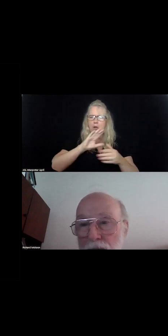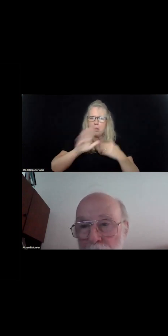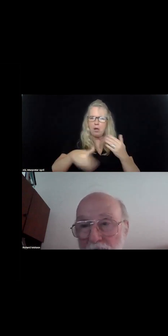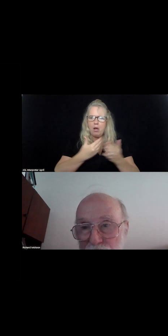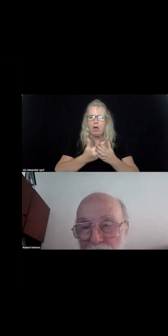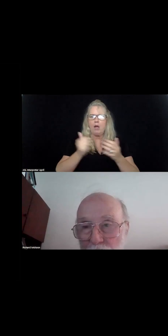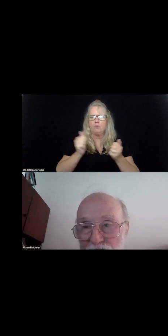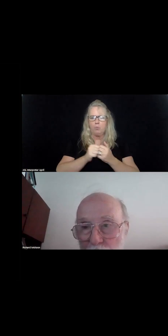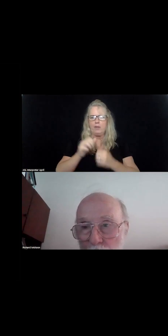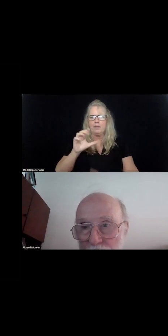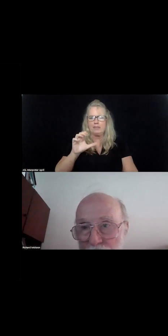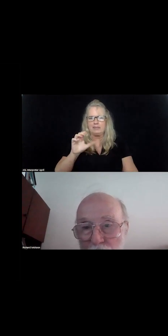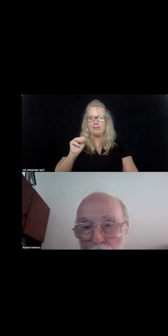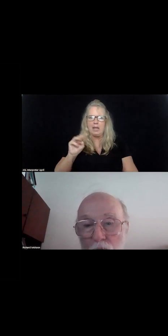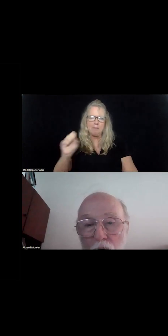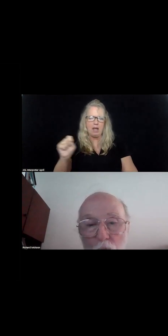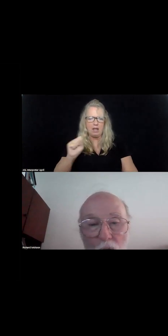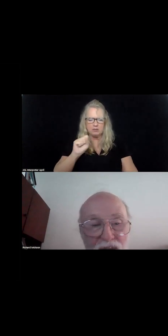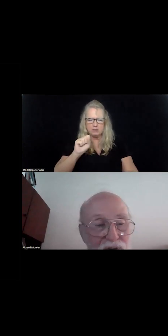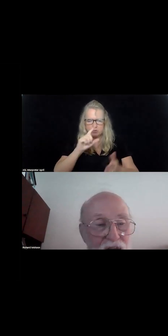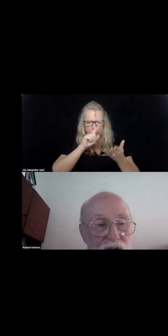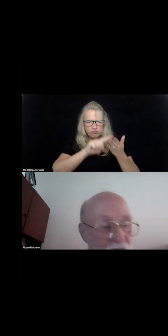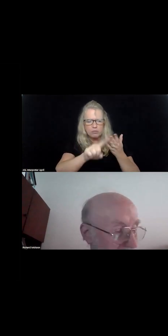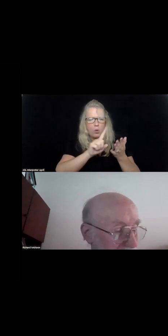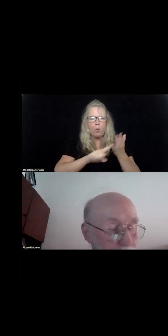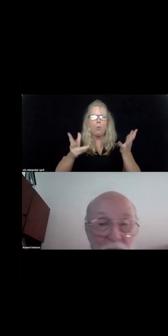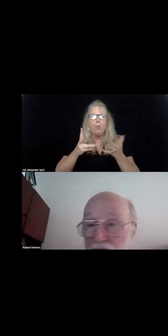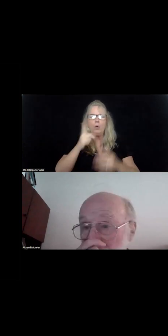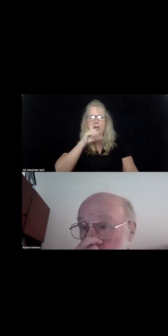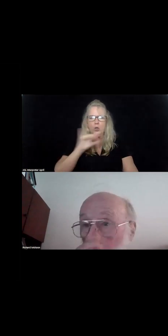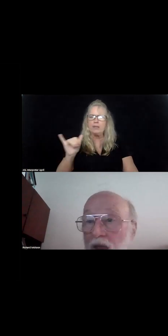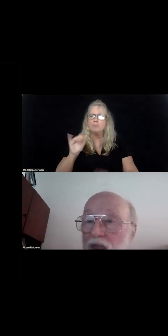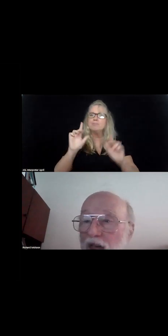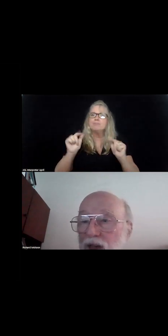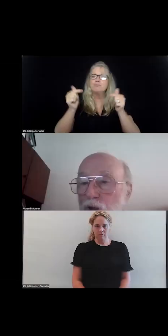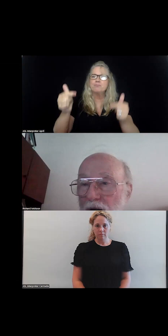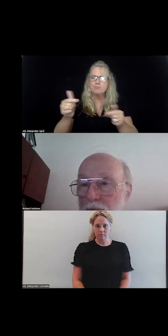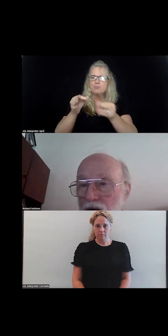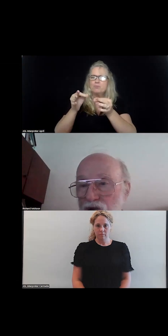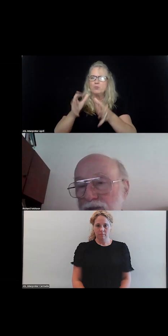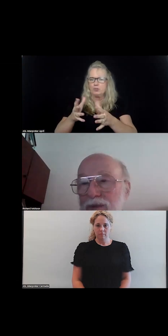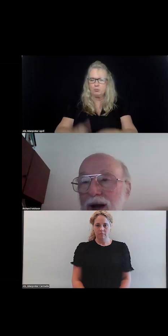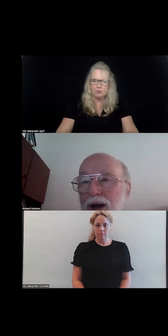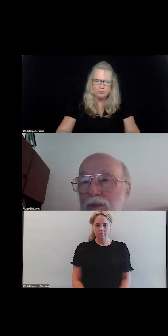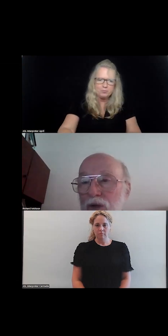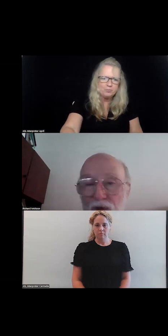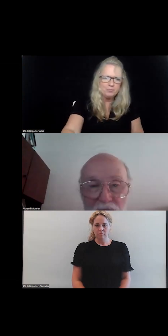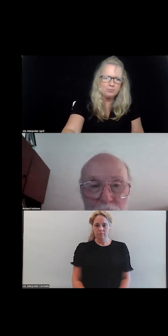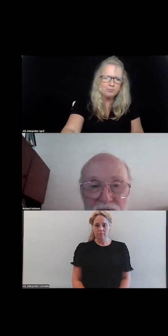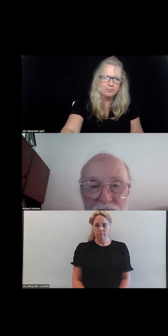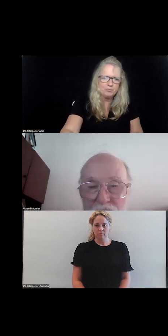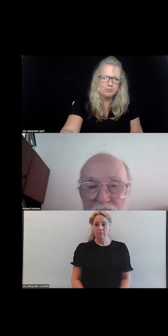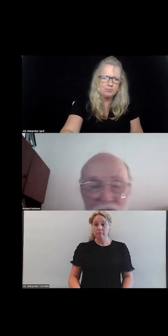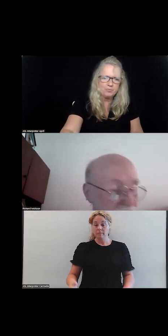with CMS because they're wanting to know what the field thinks. So thank you very much for